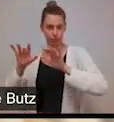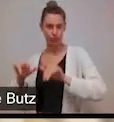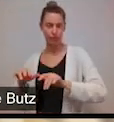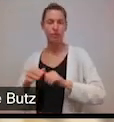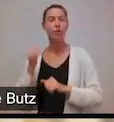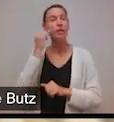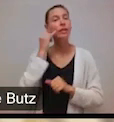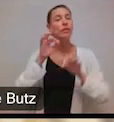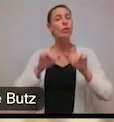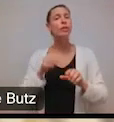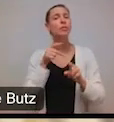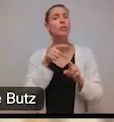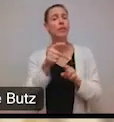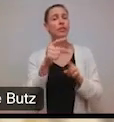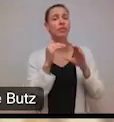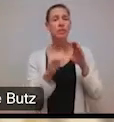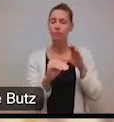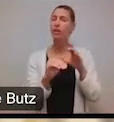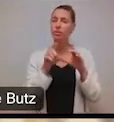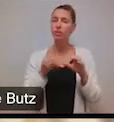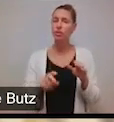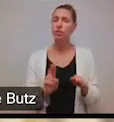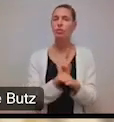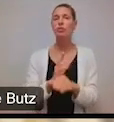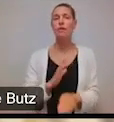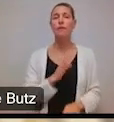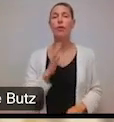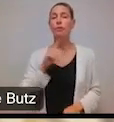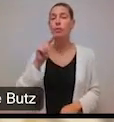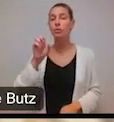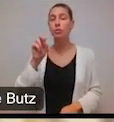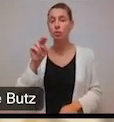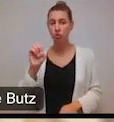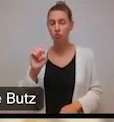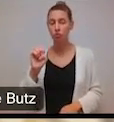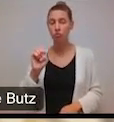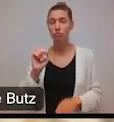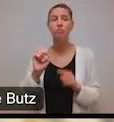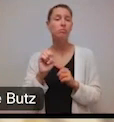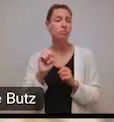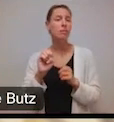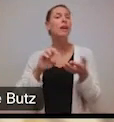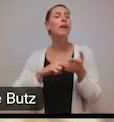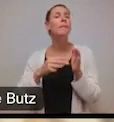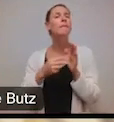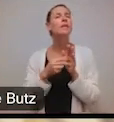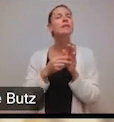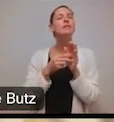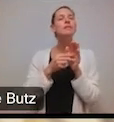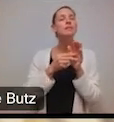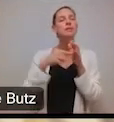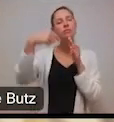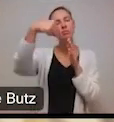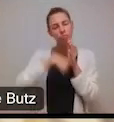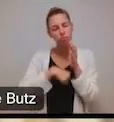want to be sure you have a formal tone. A formal tone is thorough. It gives the information that